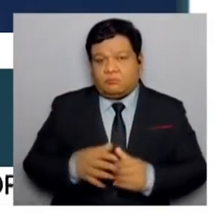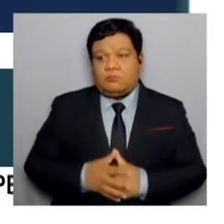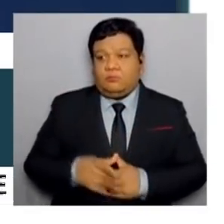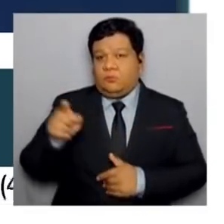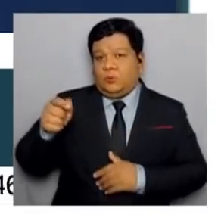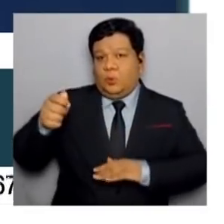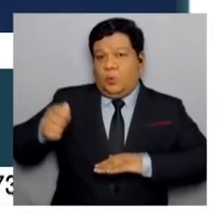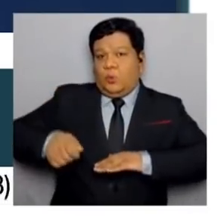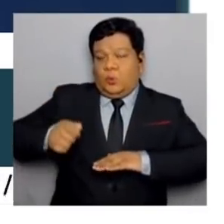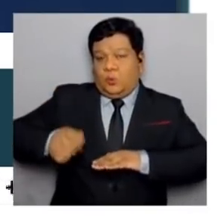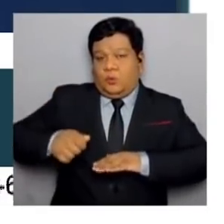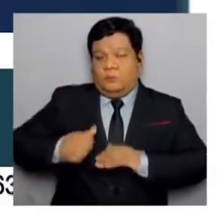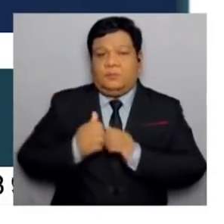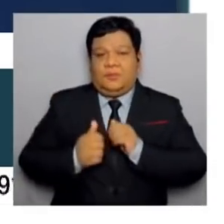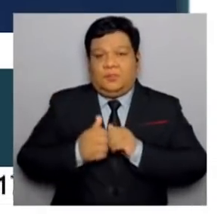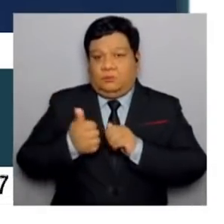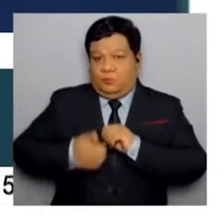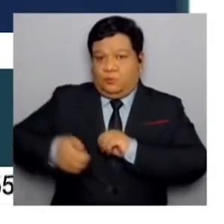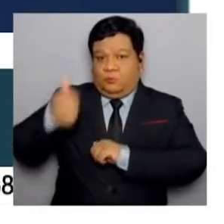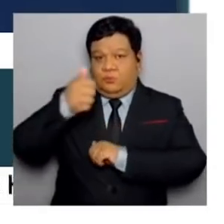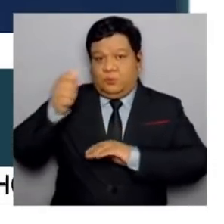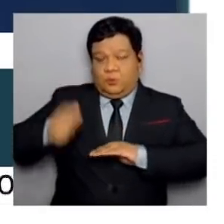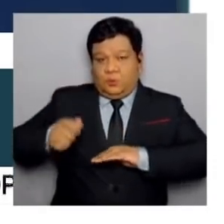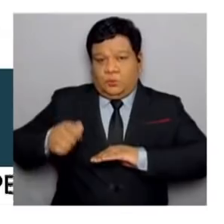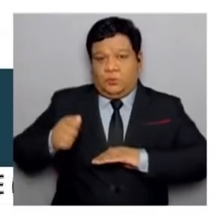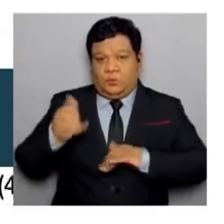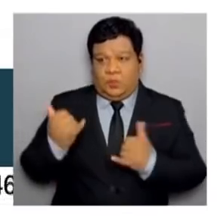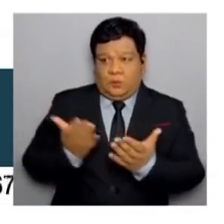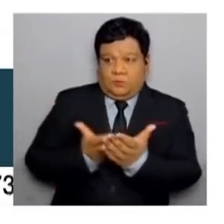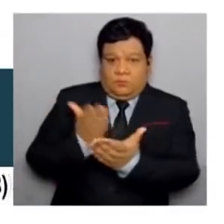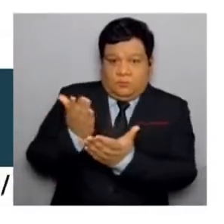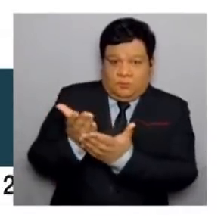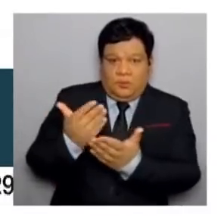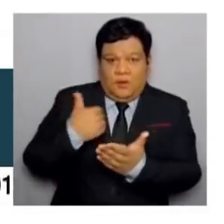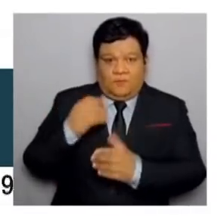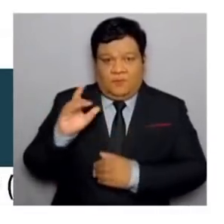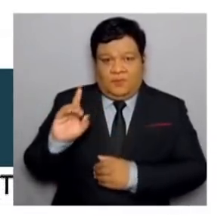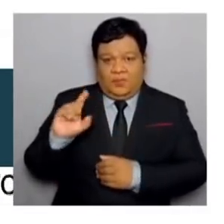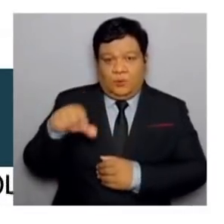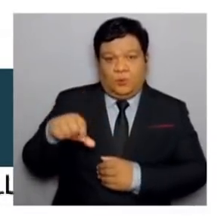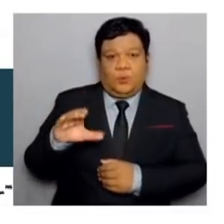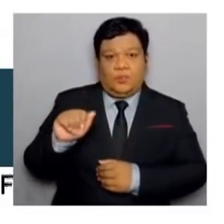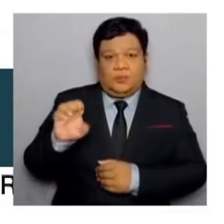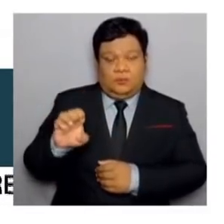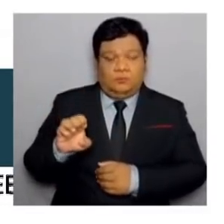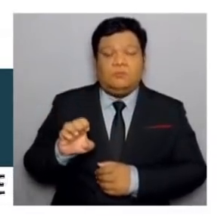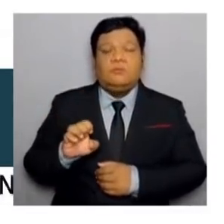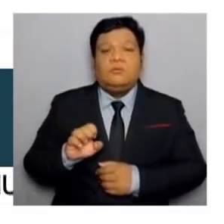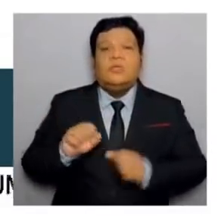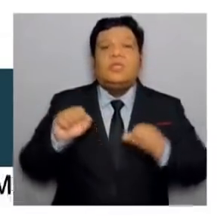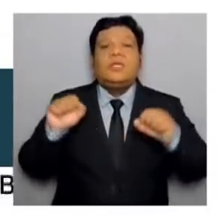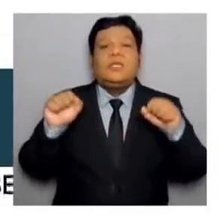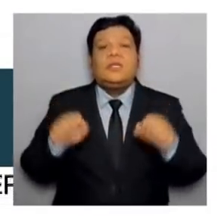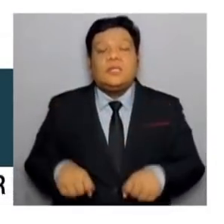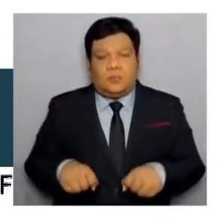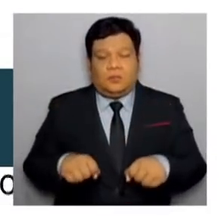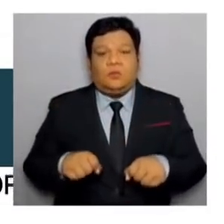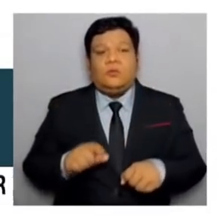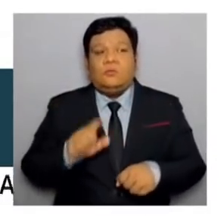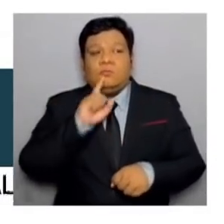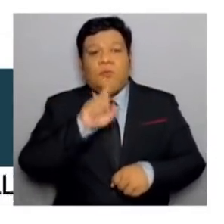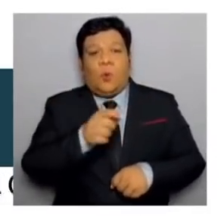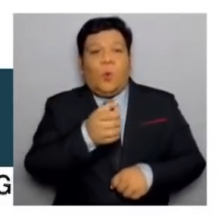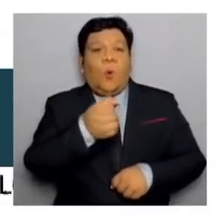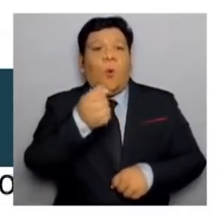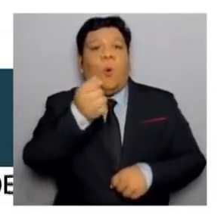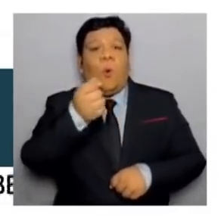this case, the Supreme Court, because andun ngayon pending ang kaso, may suspend the proclamation but not the